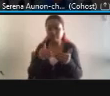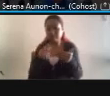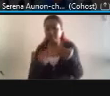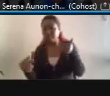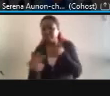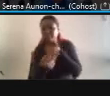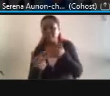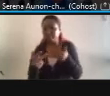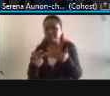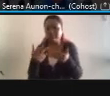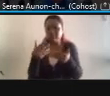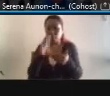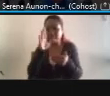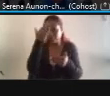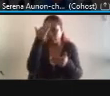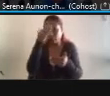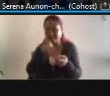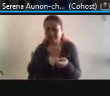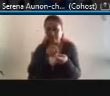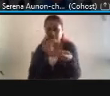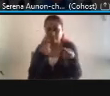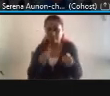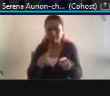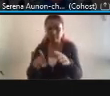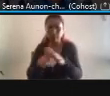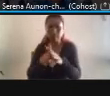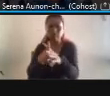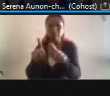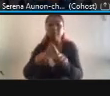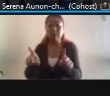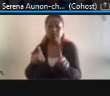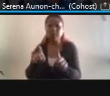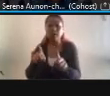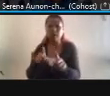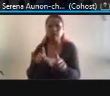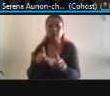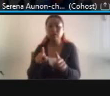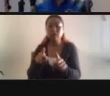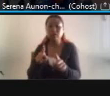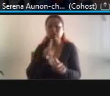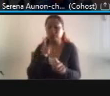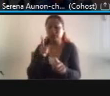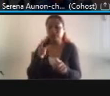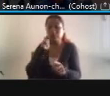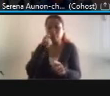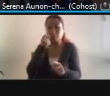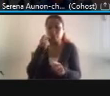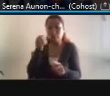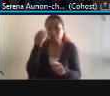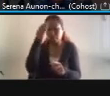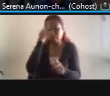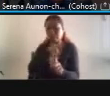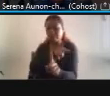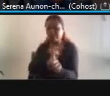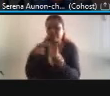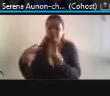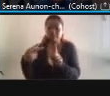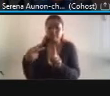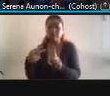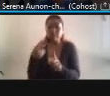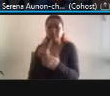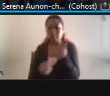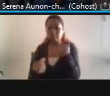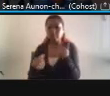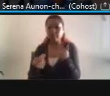fly, to really look at it from both angles. And so with that, I think I'm almost out of time. I do want to leave a little time for questions